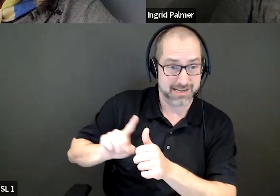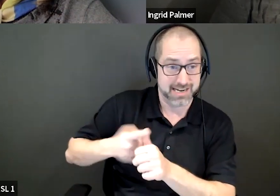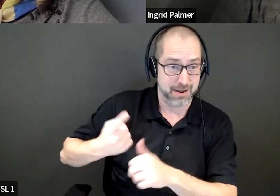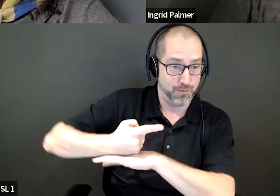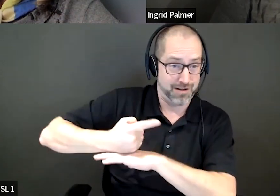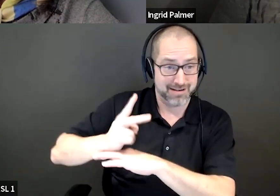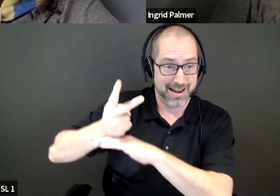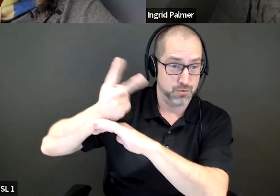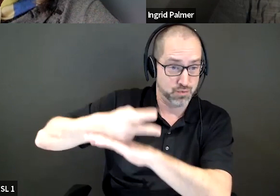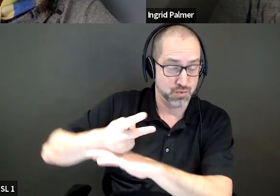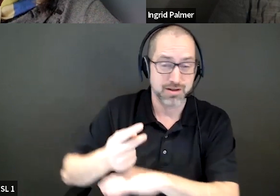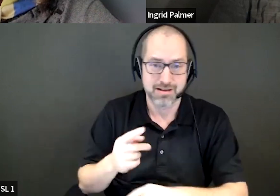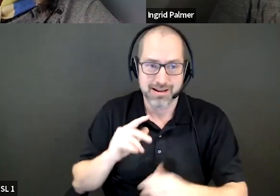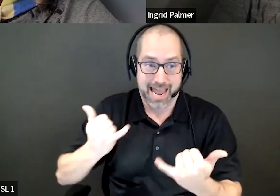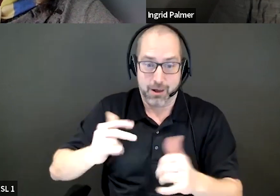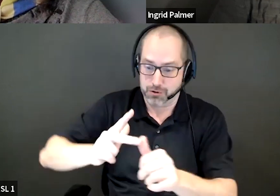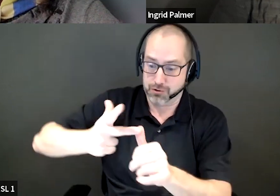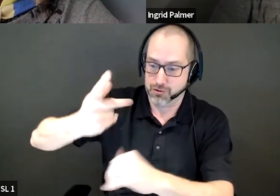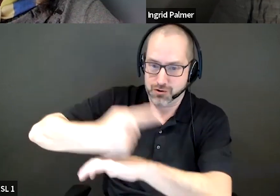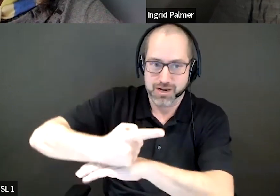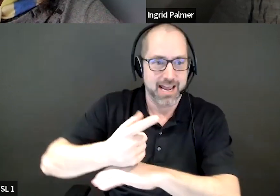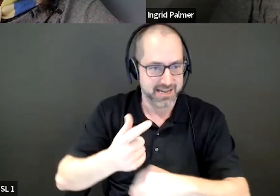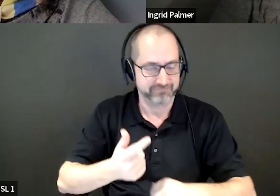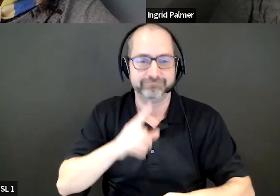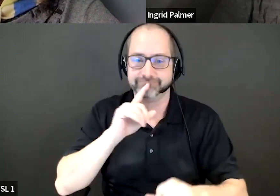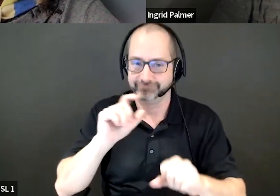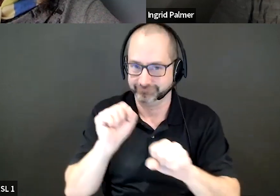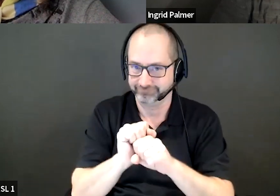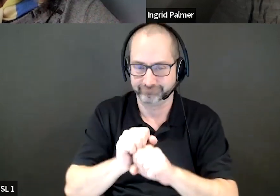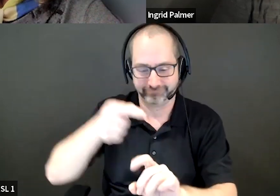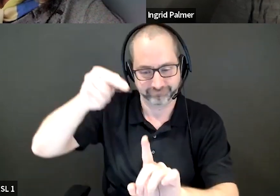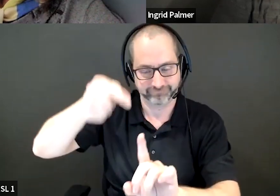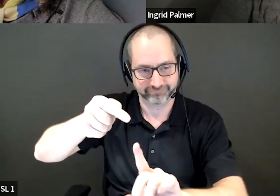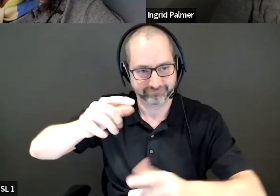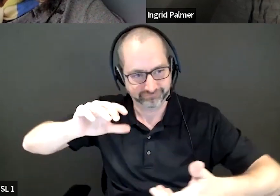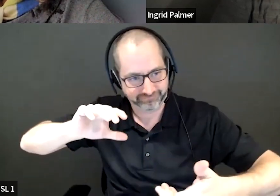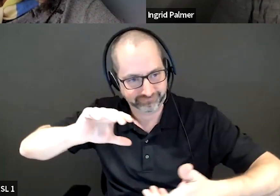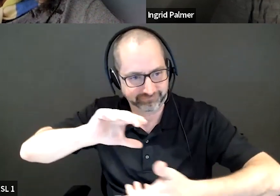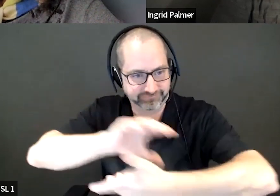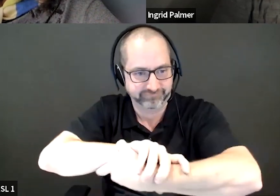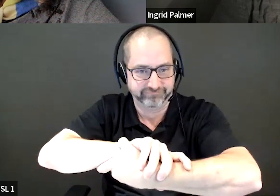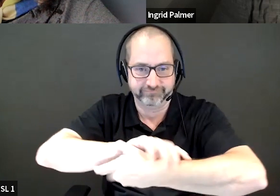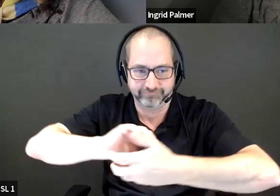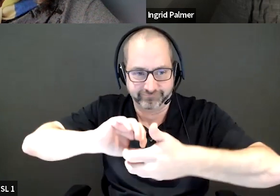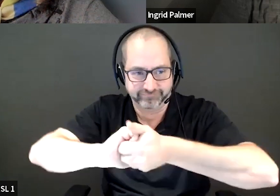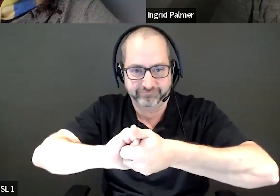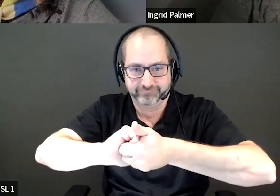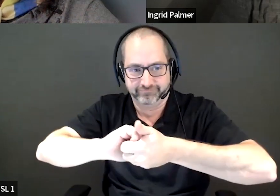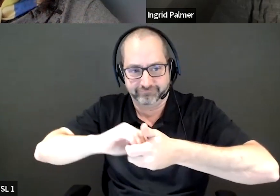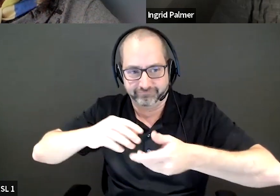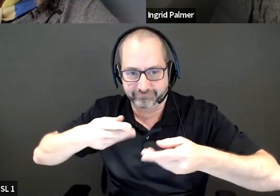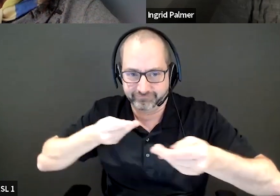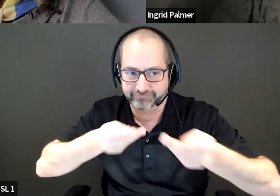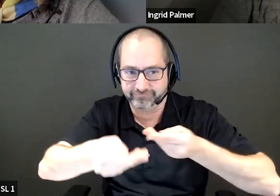the third day, that it is about reconciliation with each other and how we have been siloed